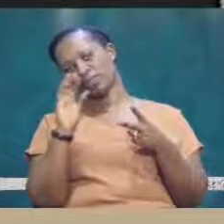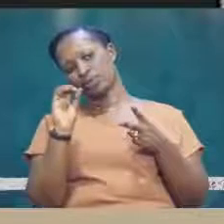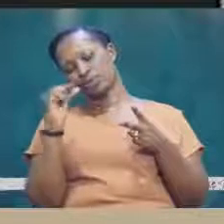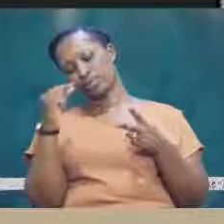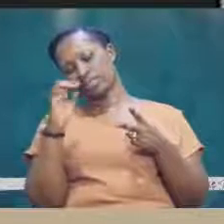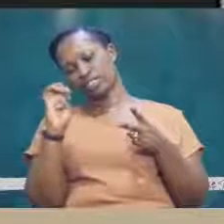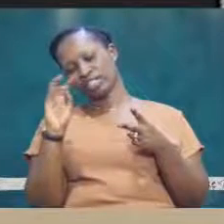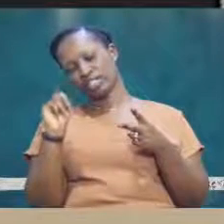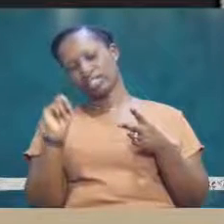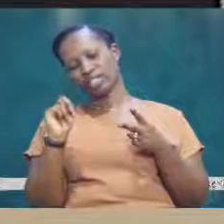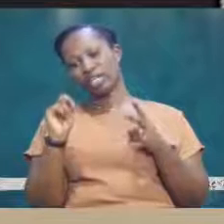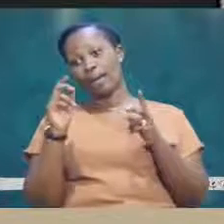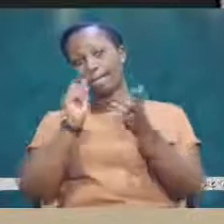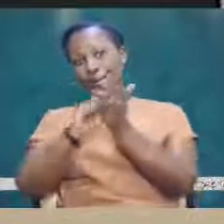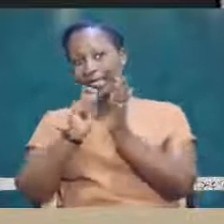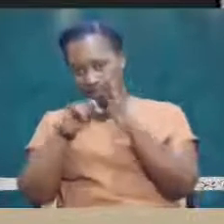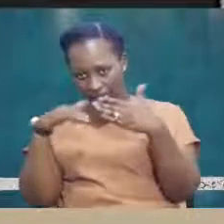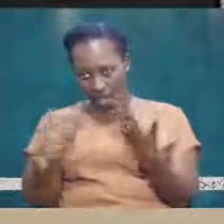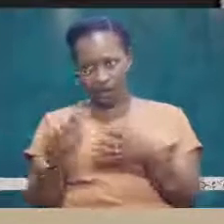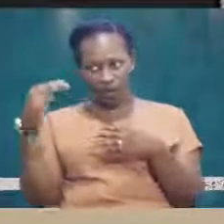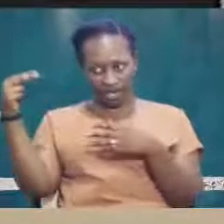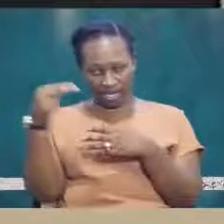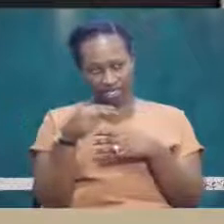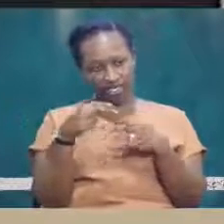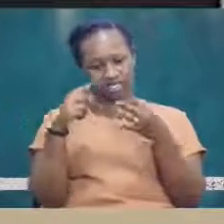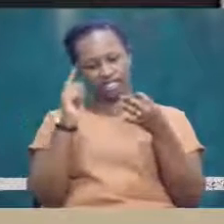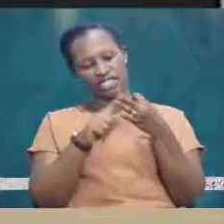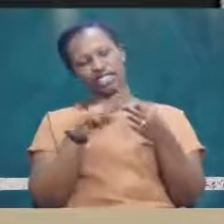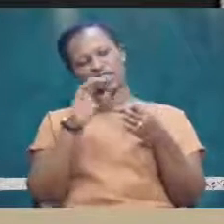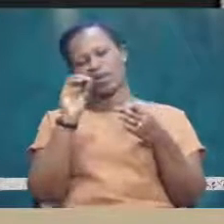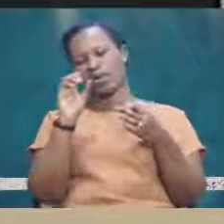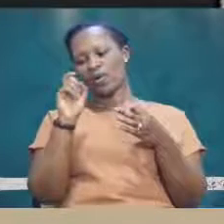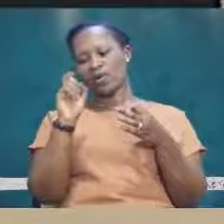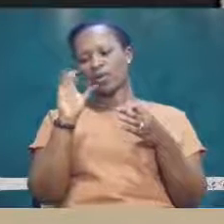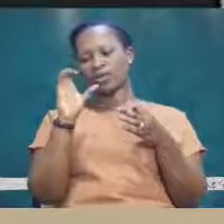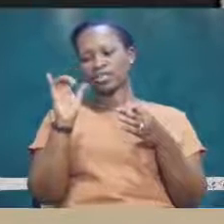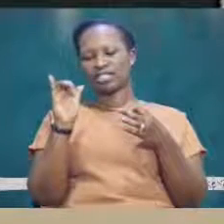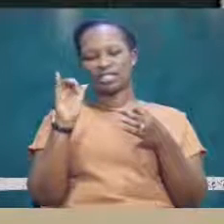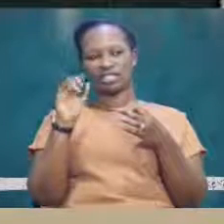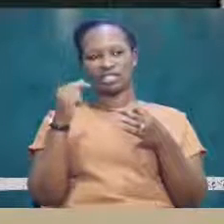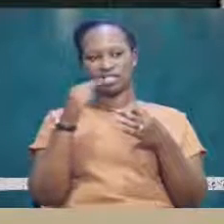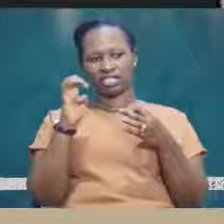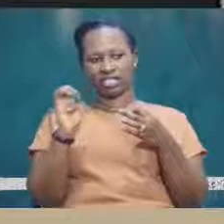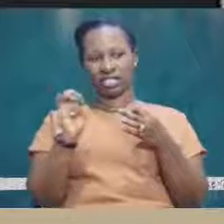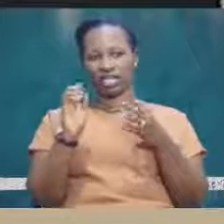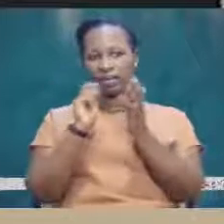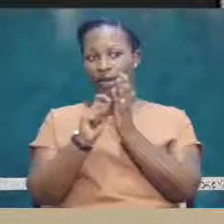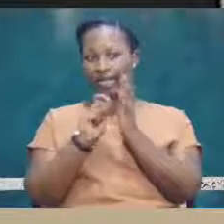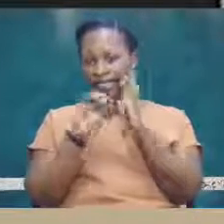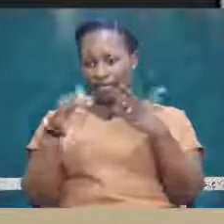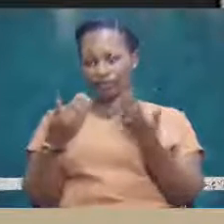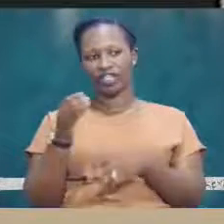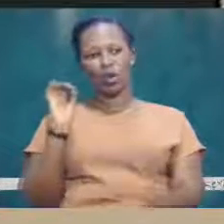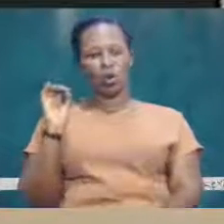The symbol for hydrogen is H. Then we have oxygen. The symbol for oxygen